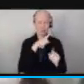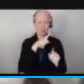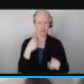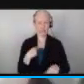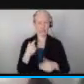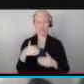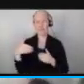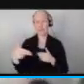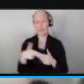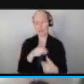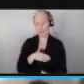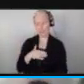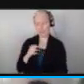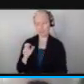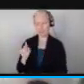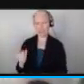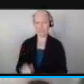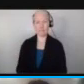Ricky.